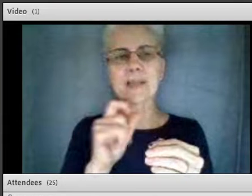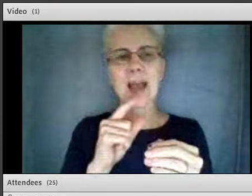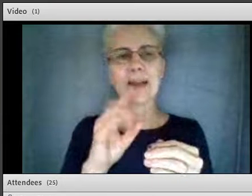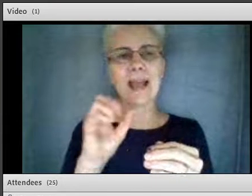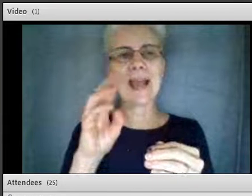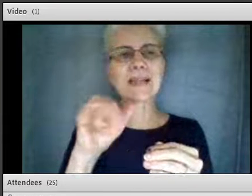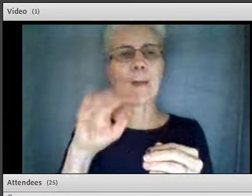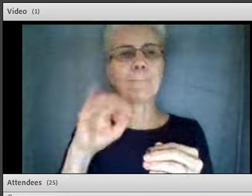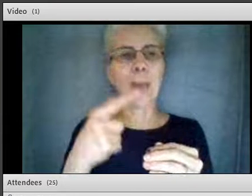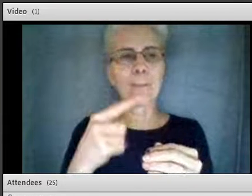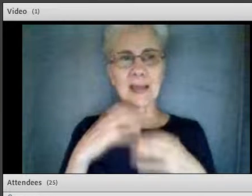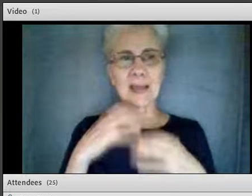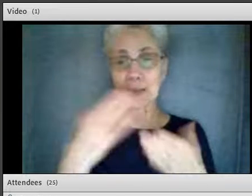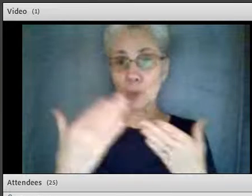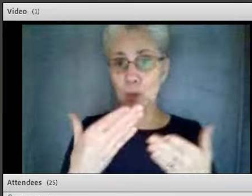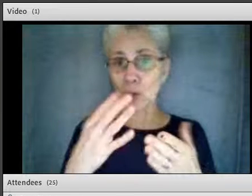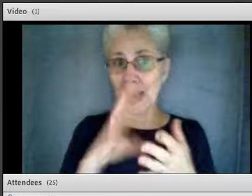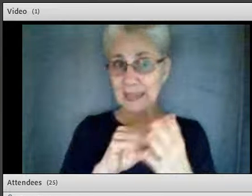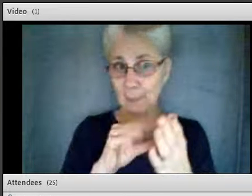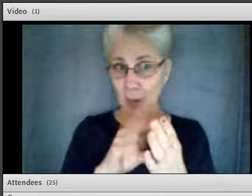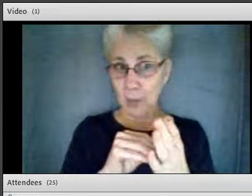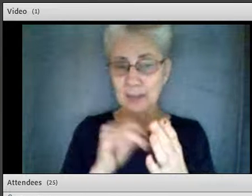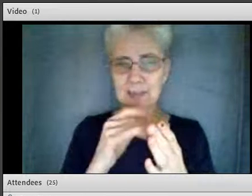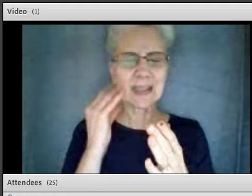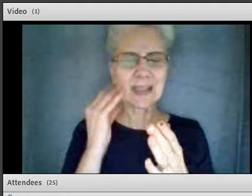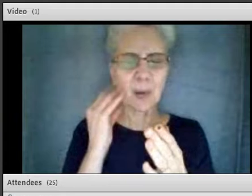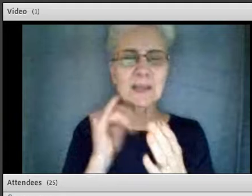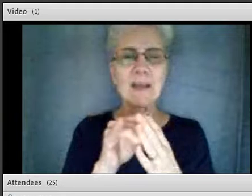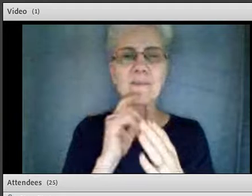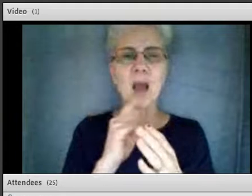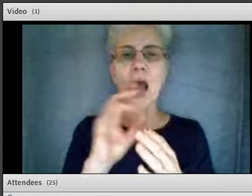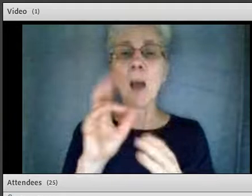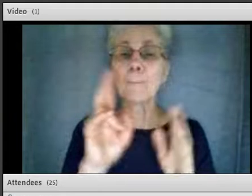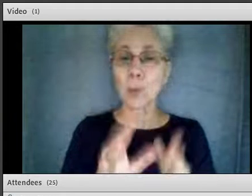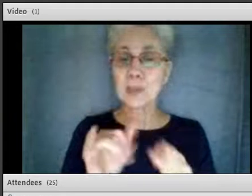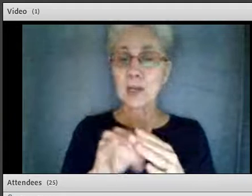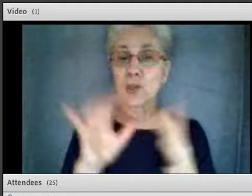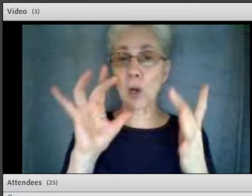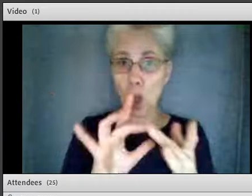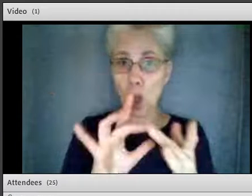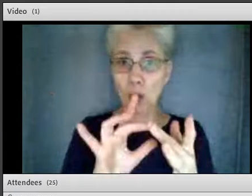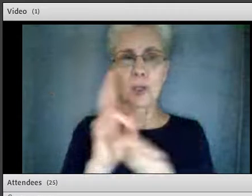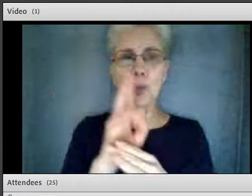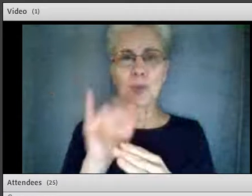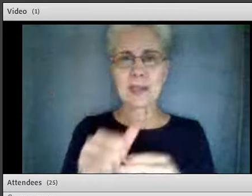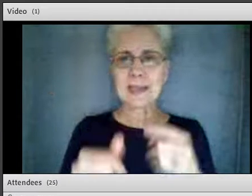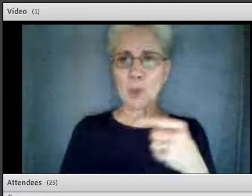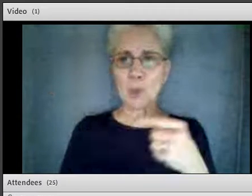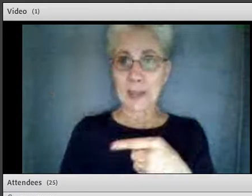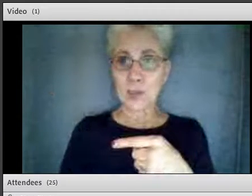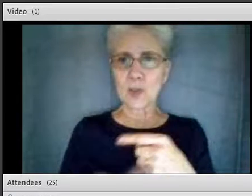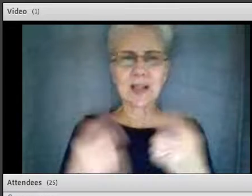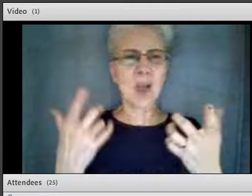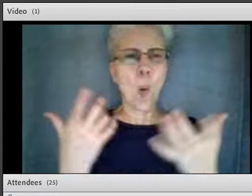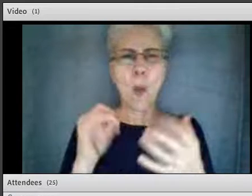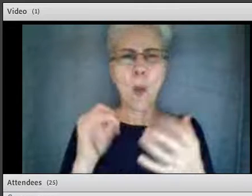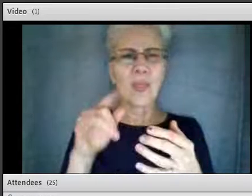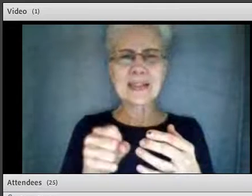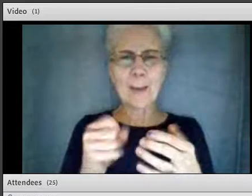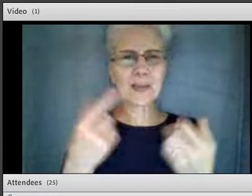if a user is going to log in, needs to use this resource, what are the steps that it takes for them to do